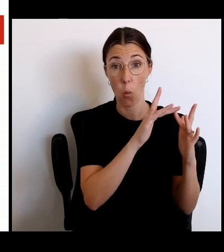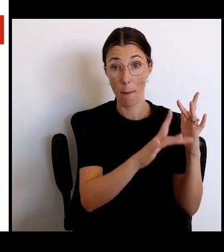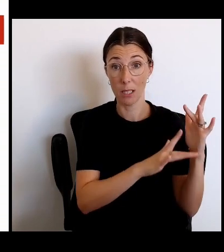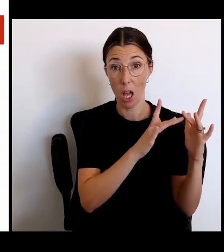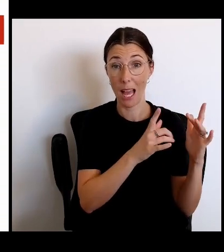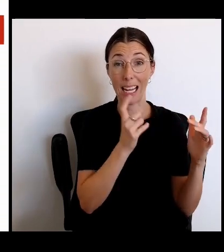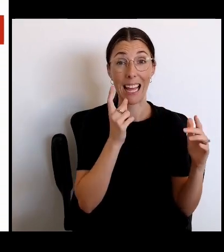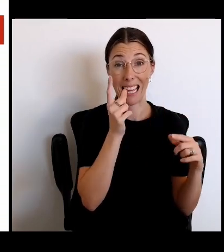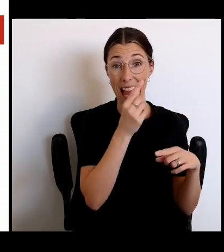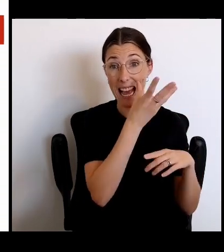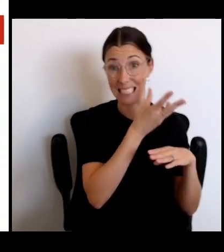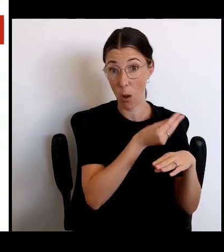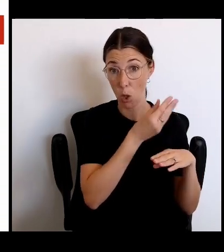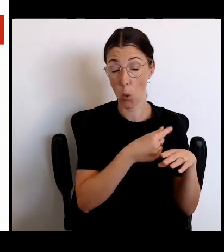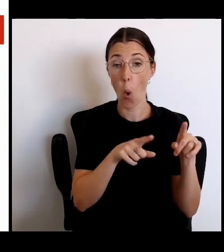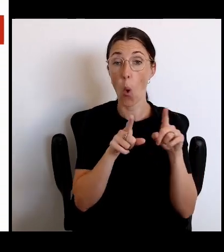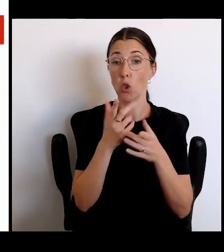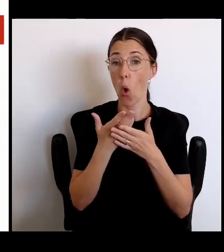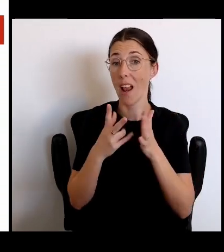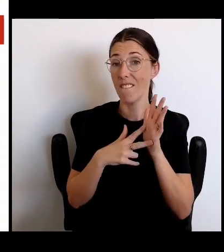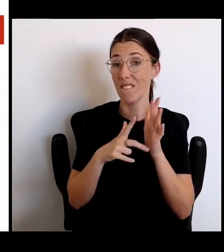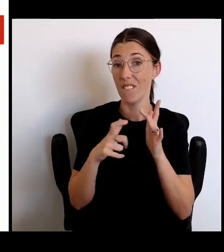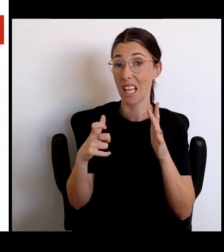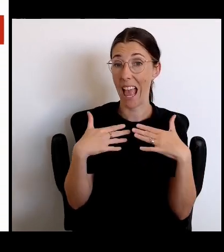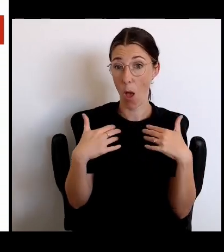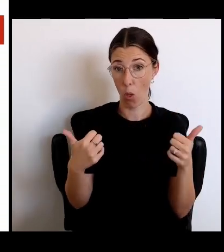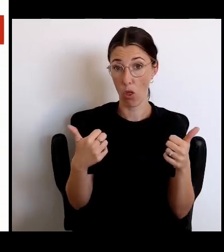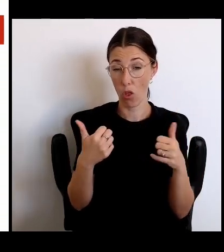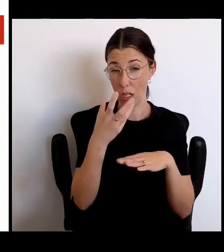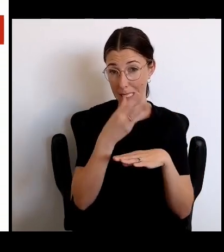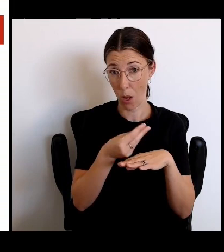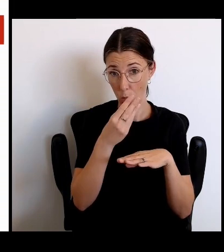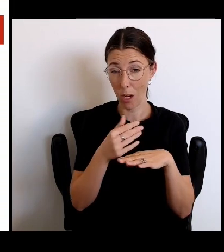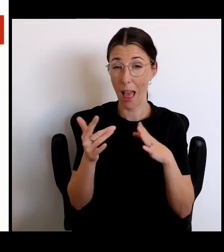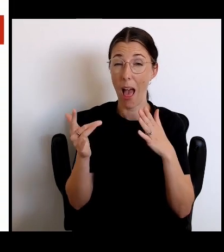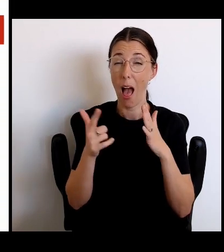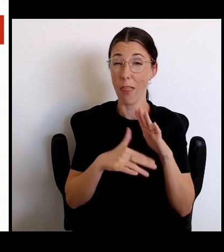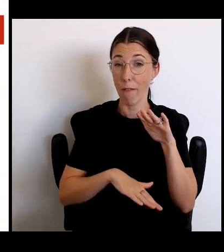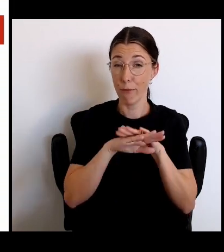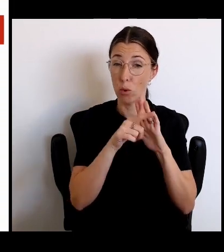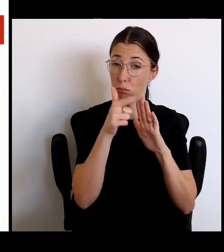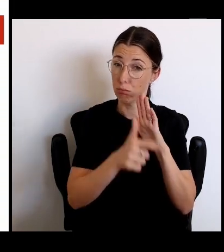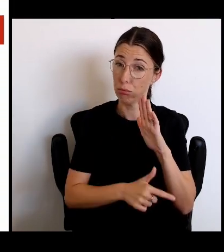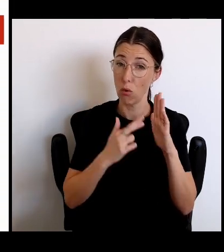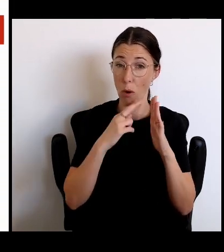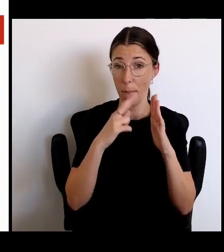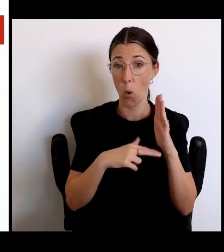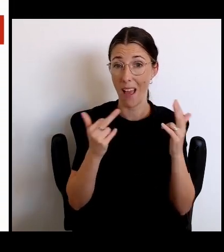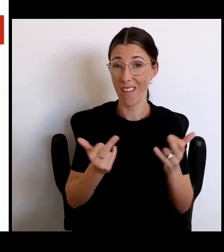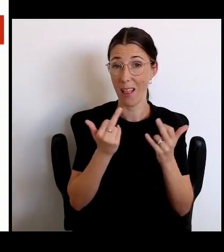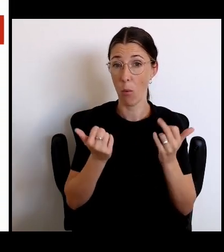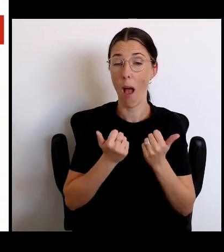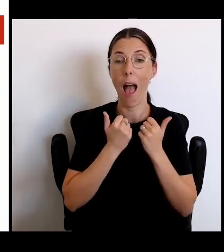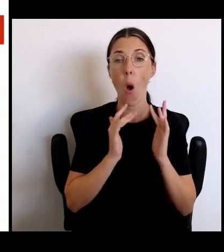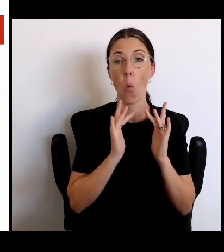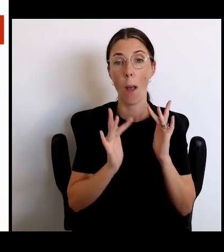as well as VicHealth's website. The technical report is available on our website. And also we produced